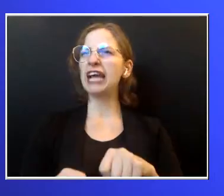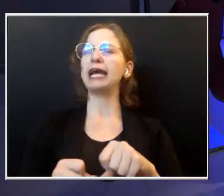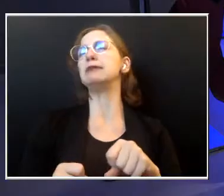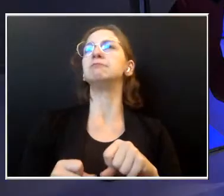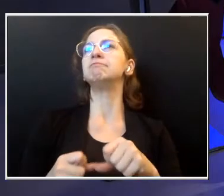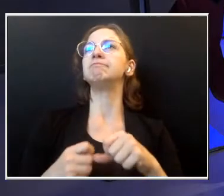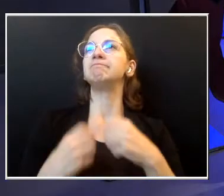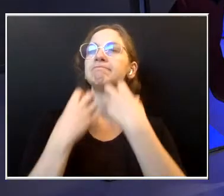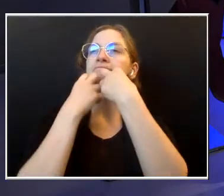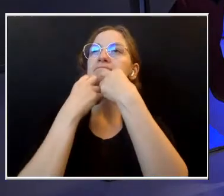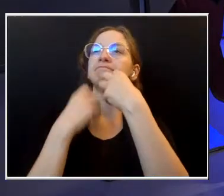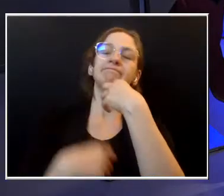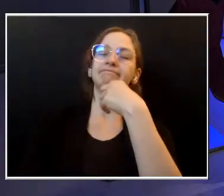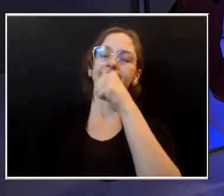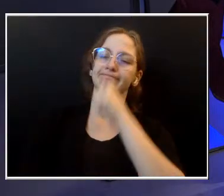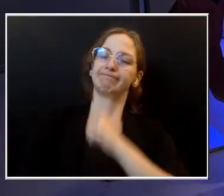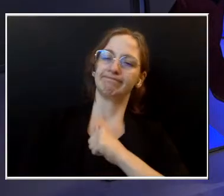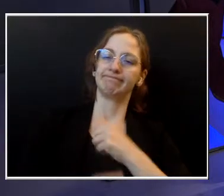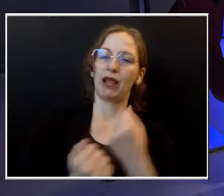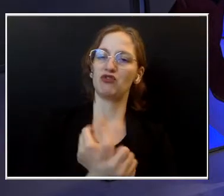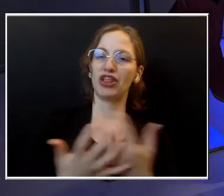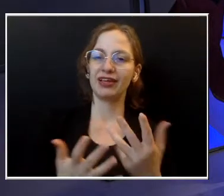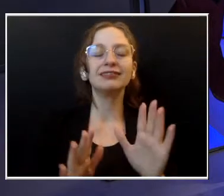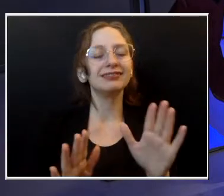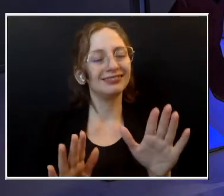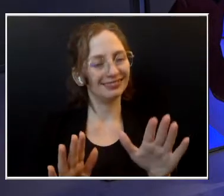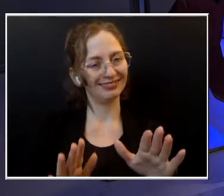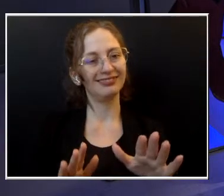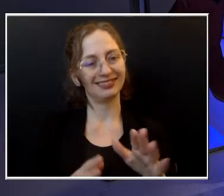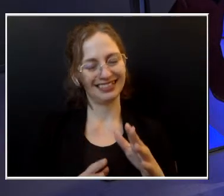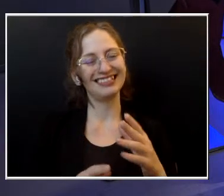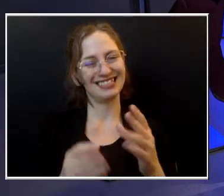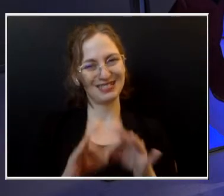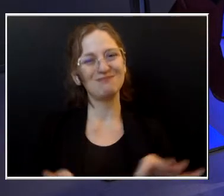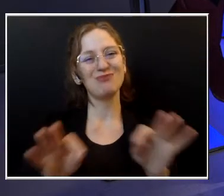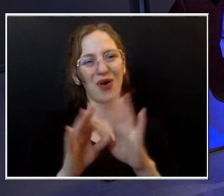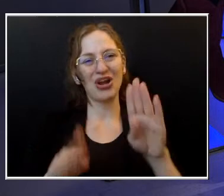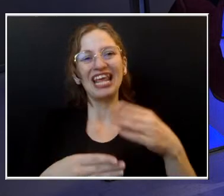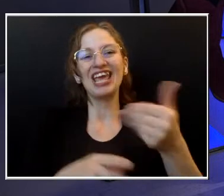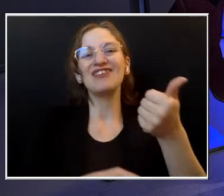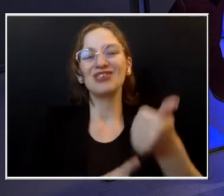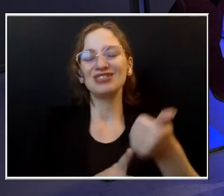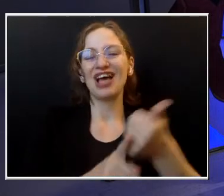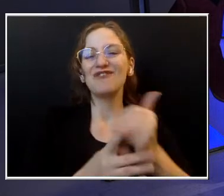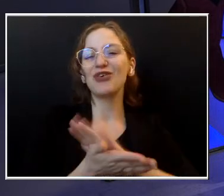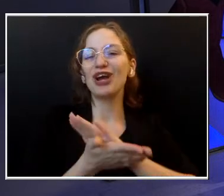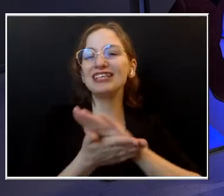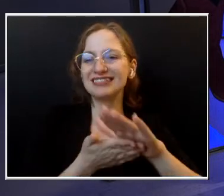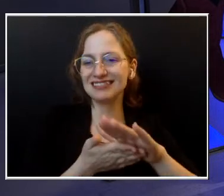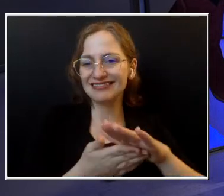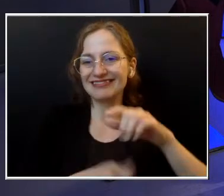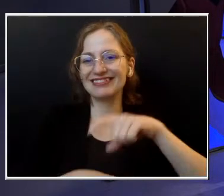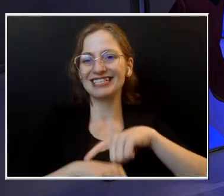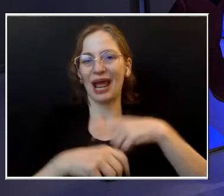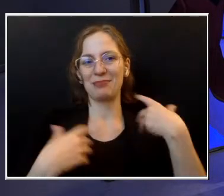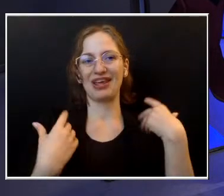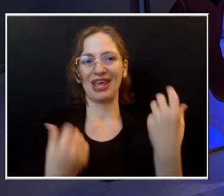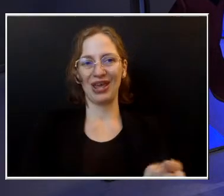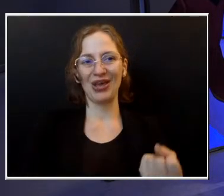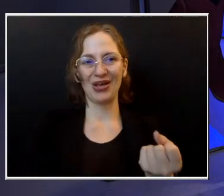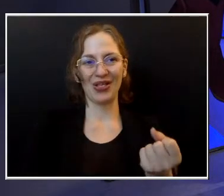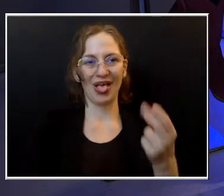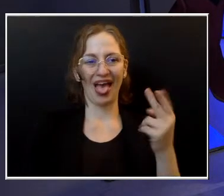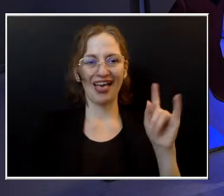Give yourself that space and grace. And Heather she was shaking her head when you said that we want to do things on our own. Heather, what's the takeaway